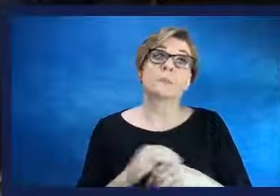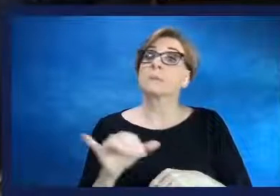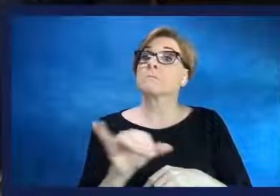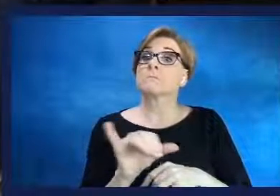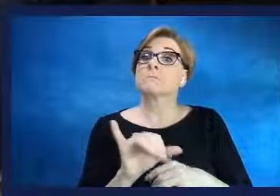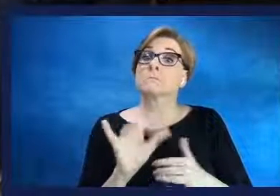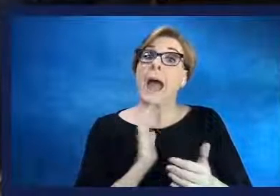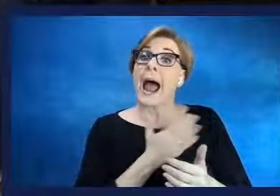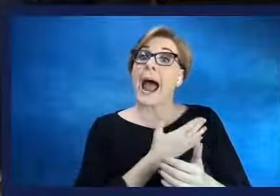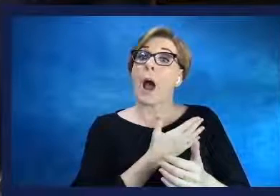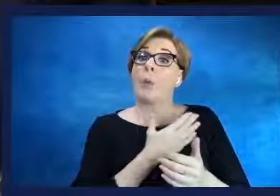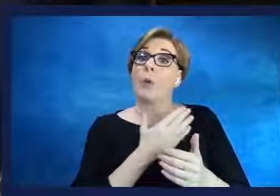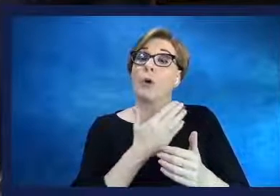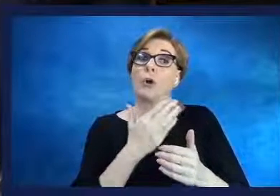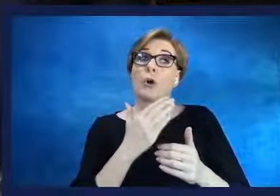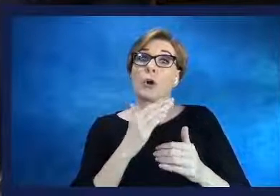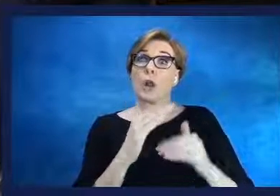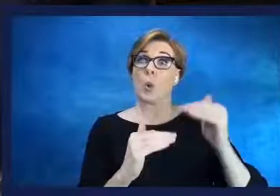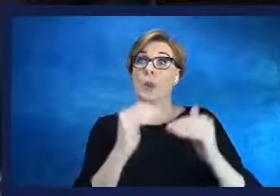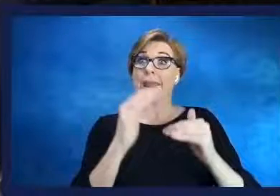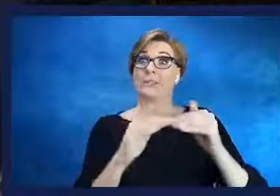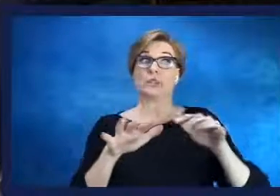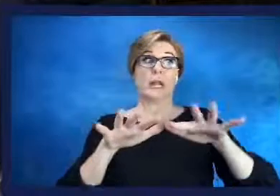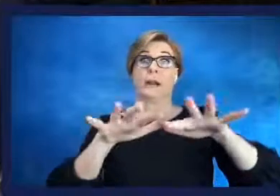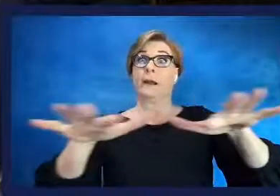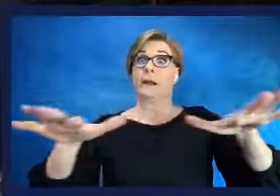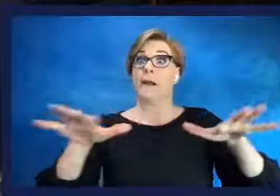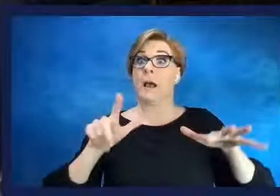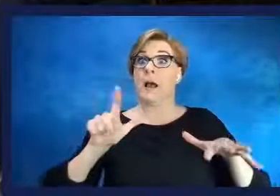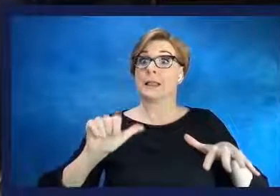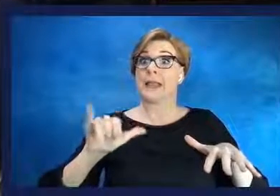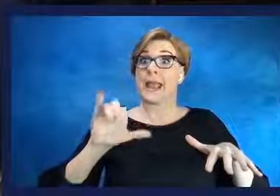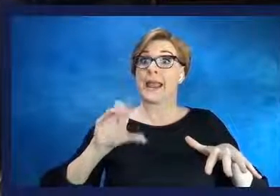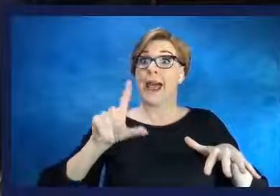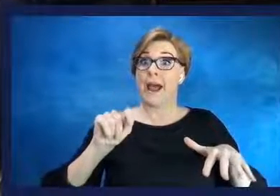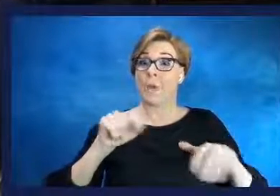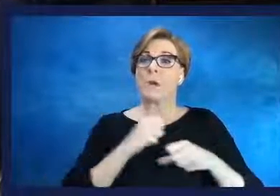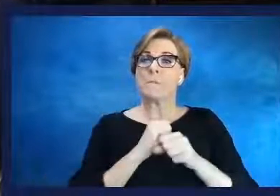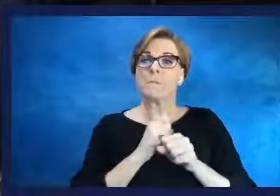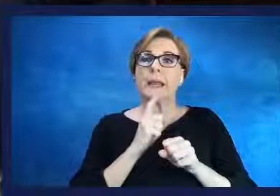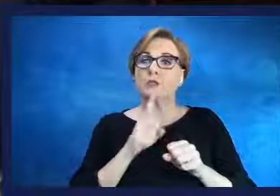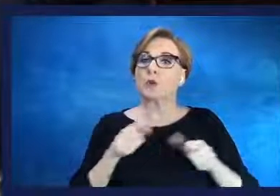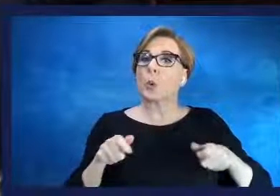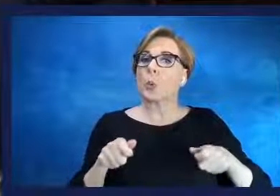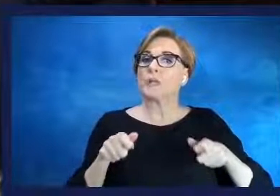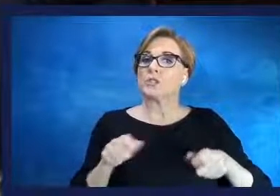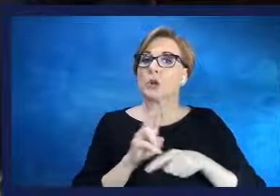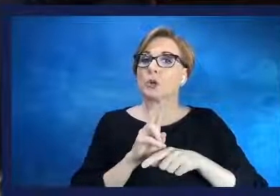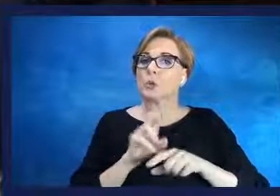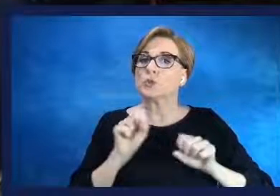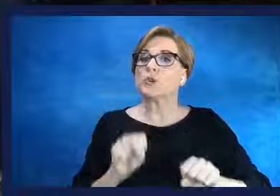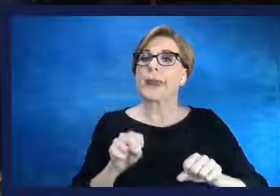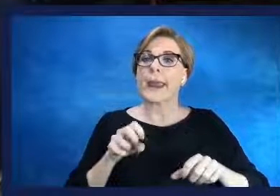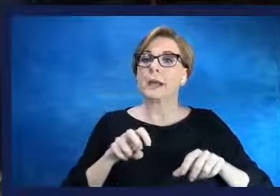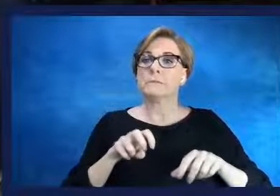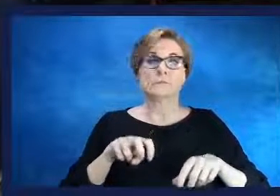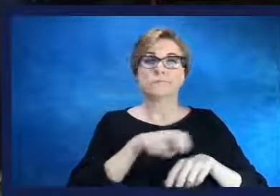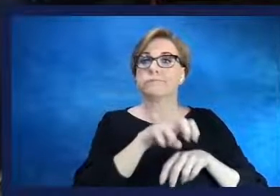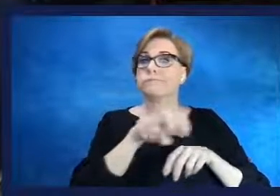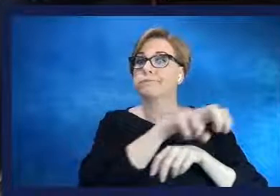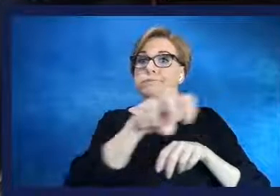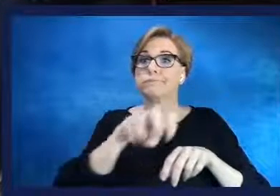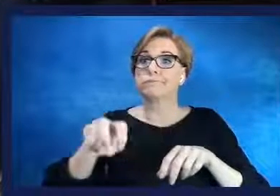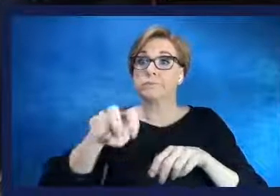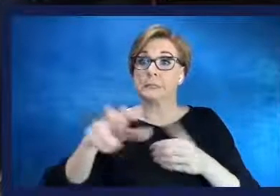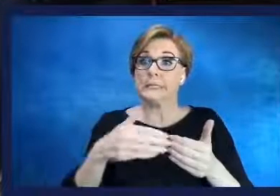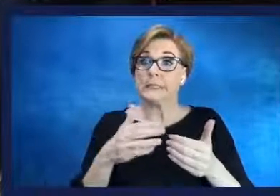we make sure that there's enough room for a wheelchair to be able to move freely within the voting location. But upon